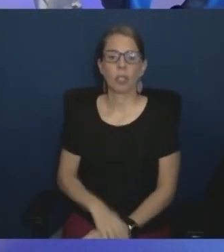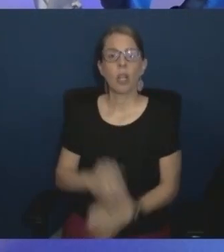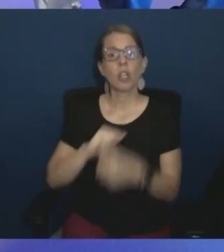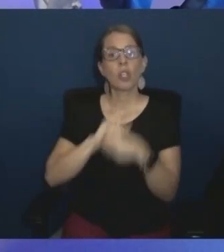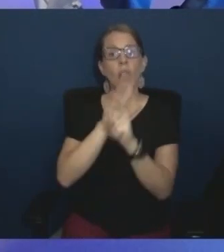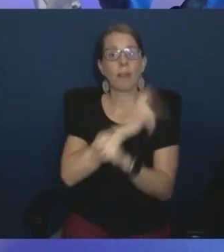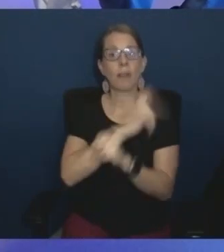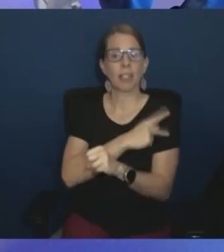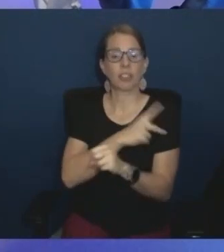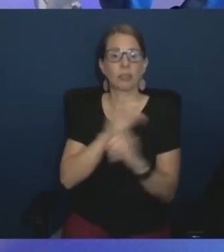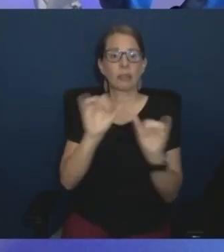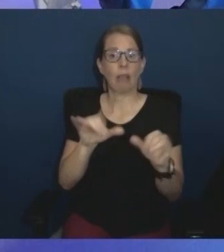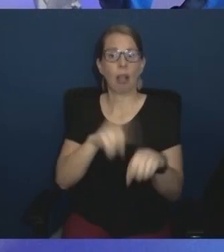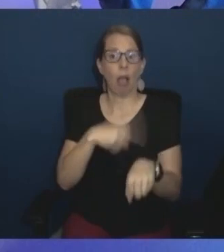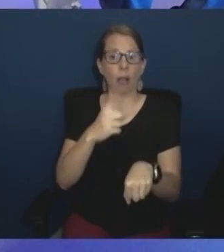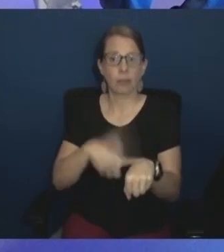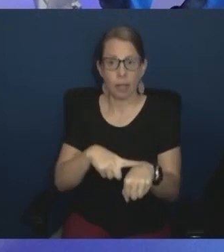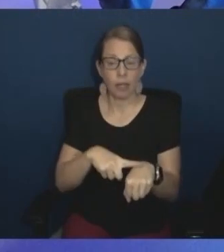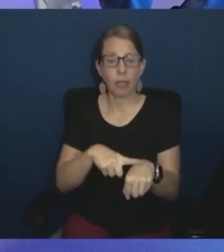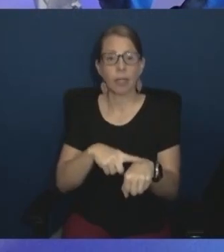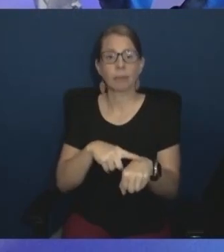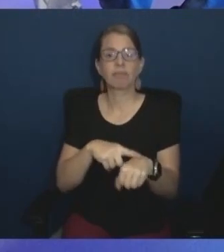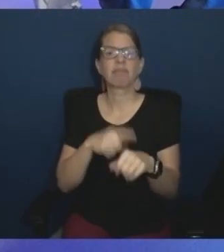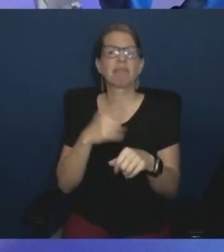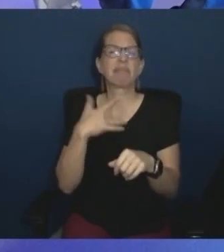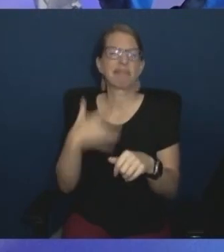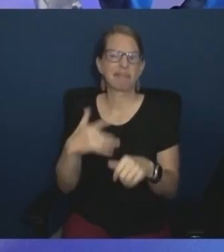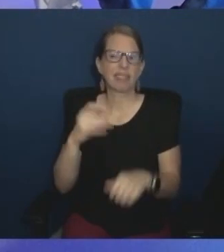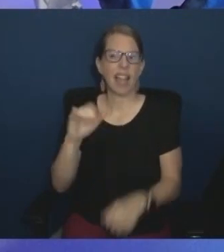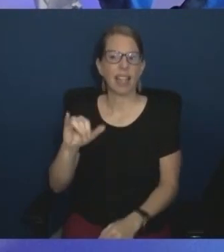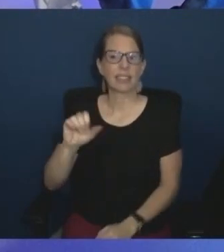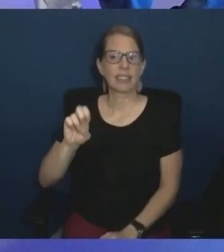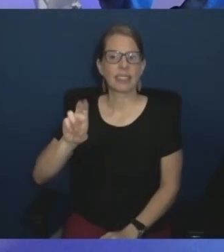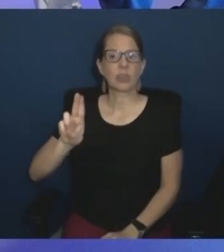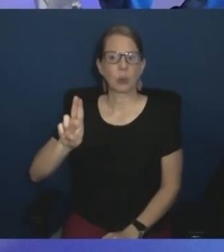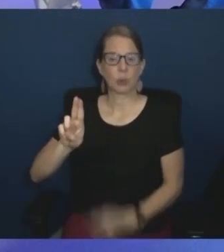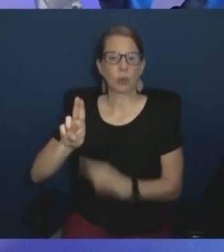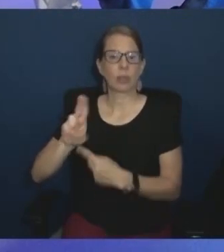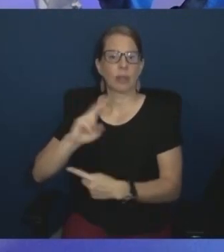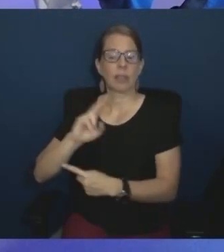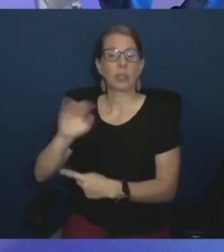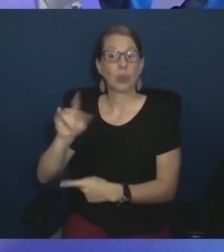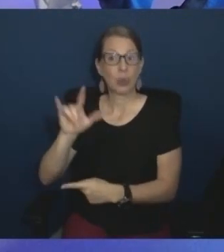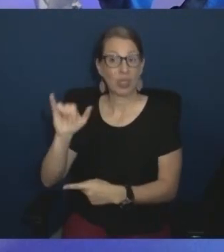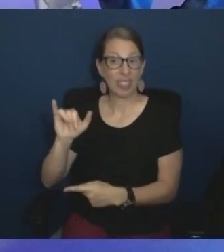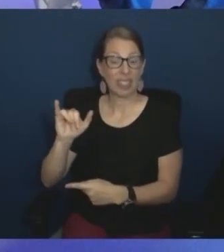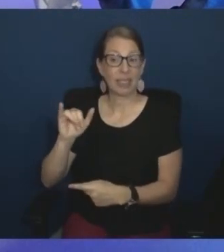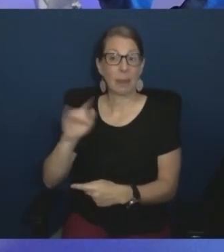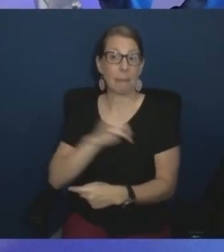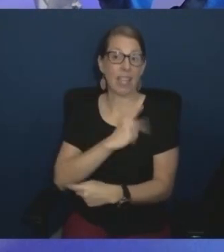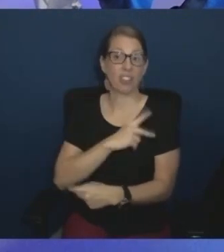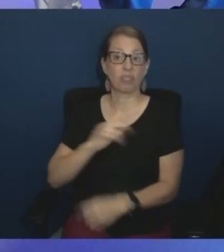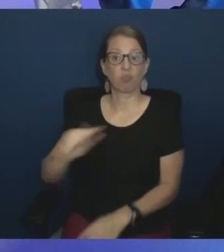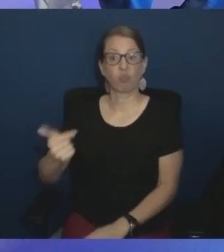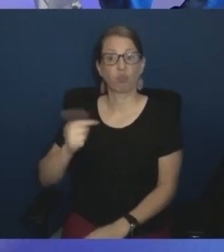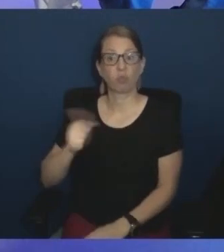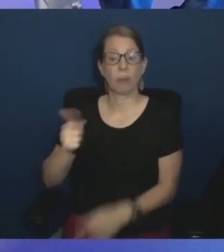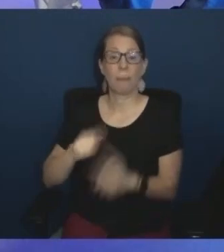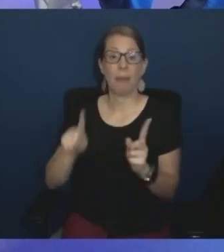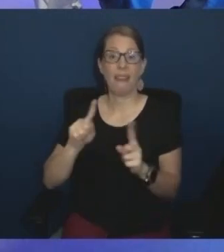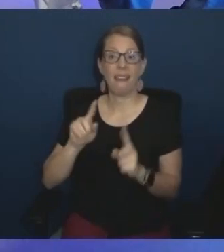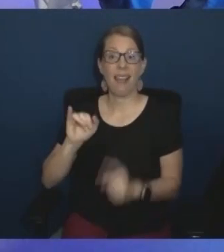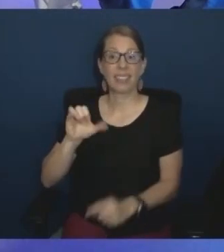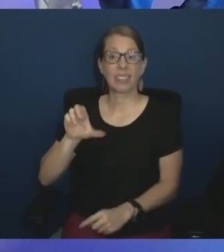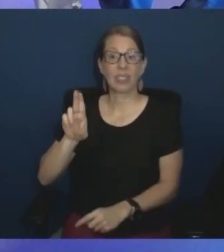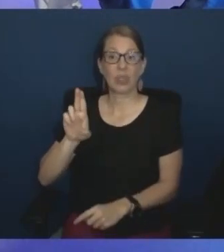long time. In many cases in ICU, Julie, patients often come and go, but with ICU patients, they're there sometimes a